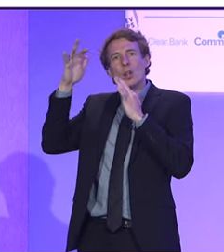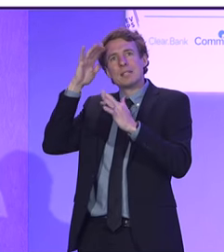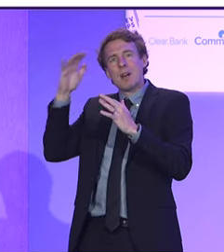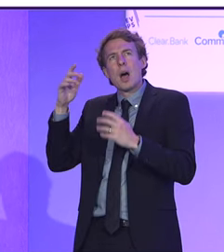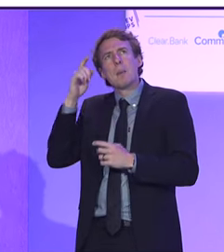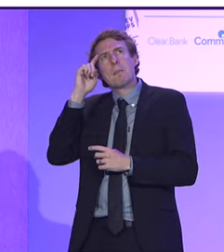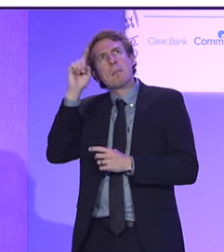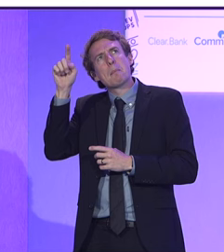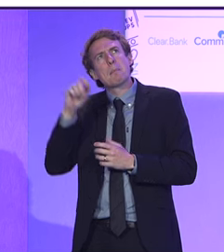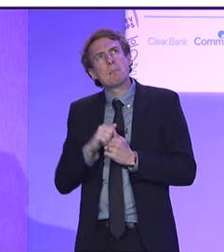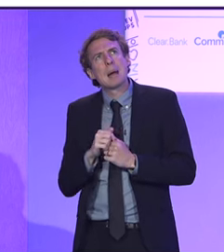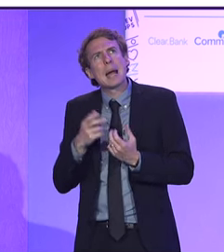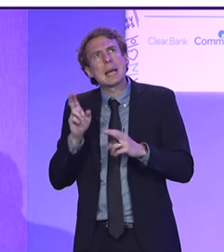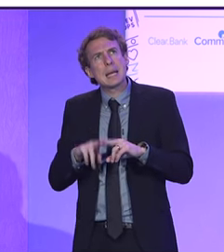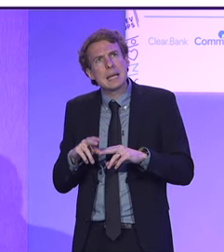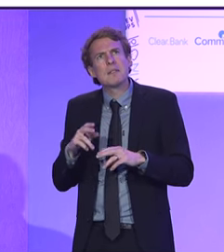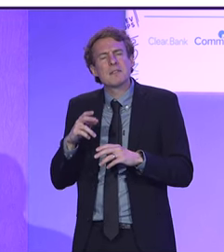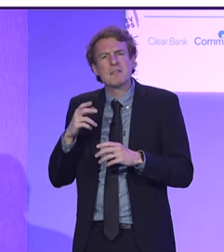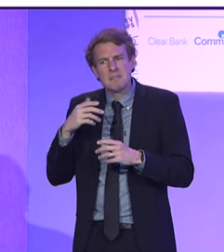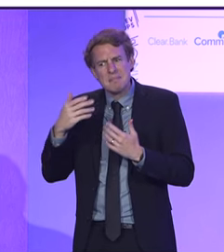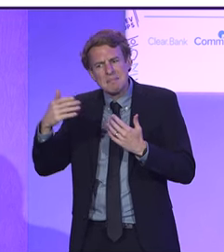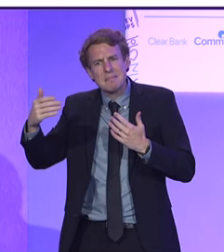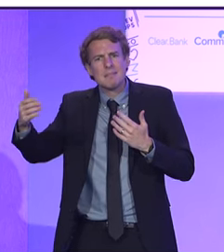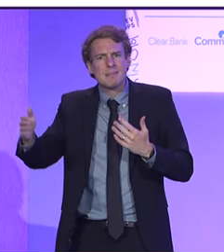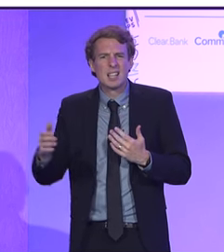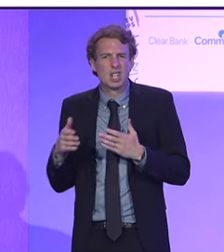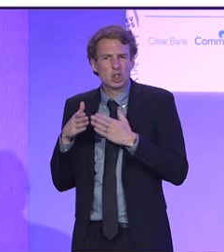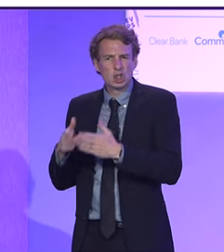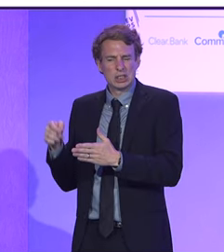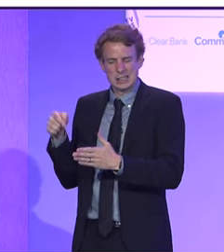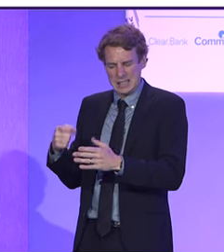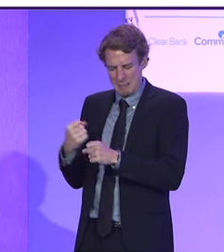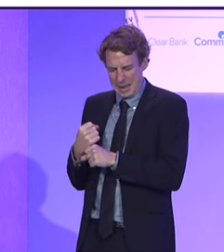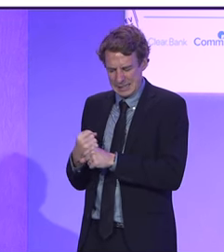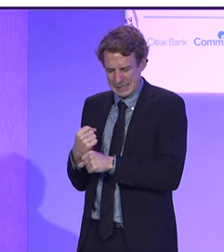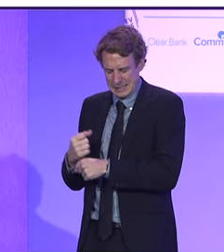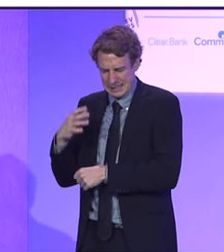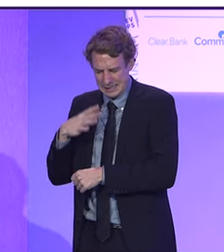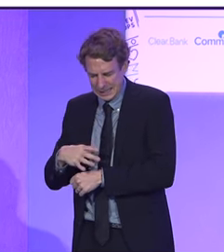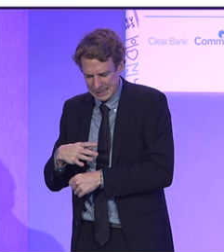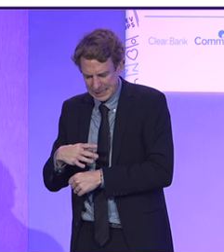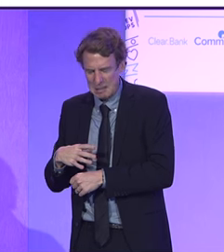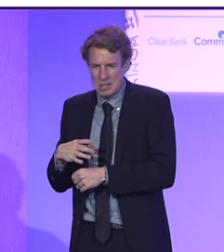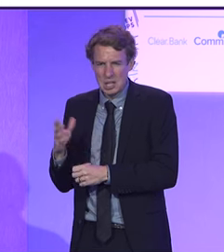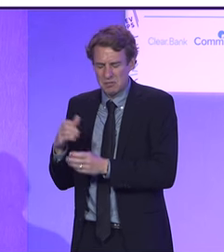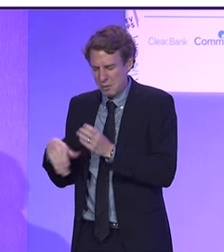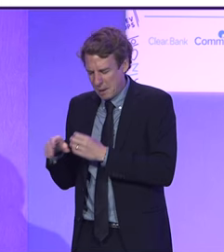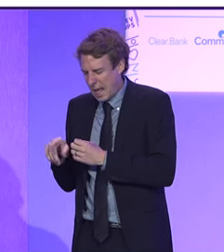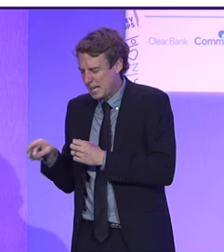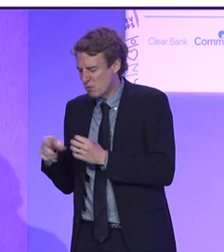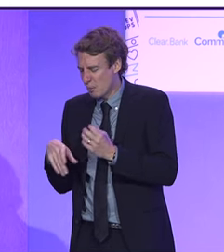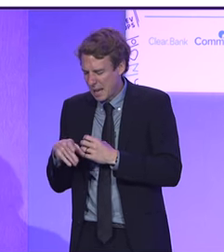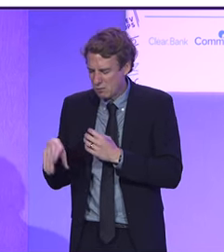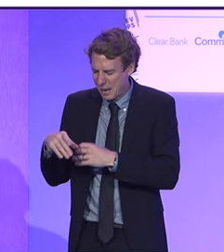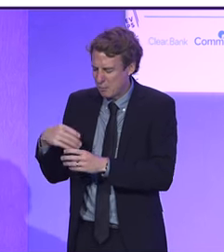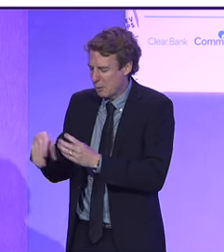and obviously this ship needs maintenance, and we have to replace the individual parts of the ship. At some point, we will have